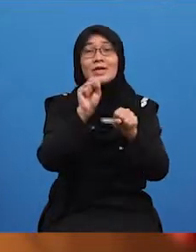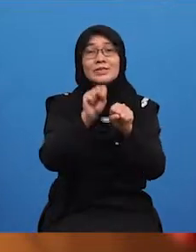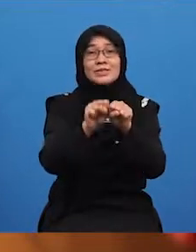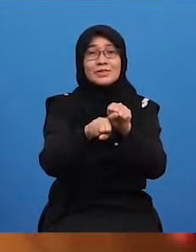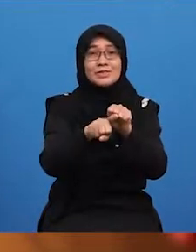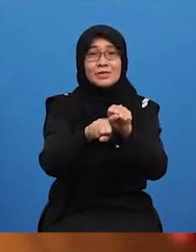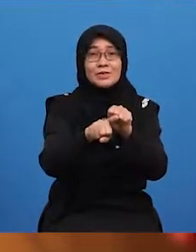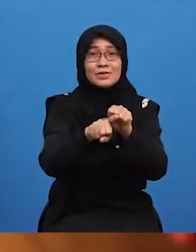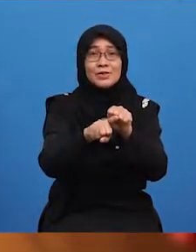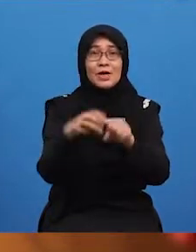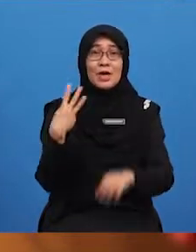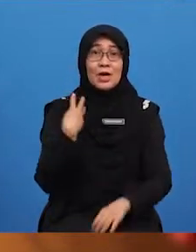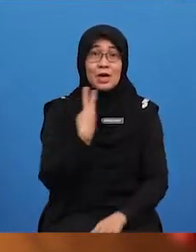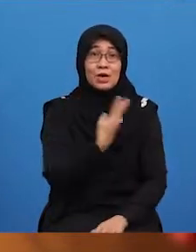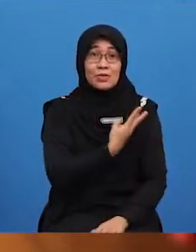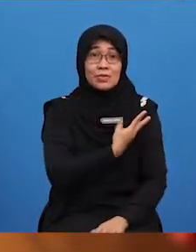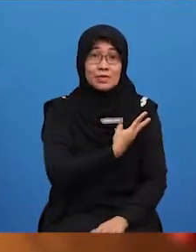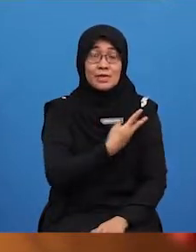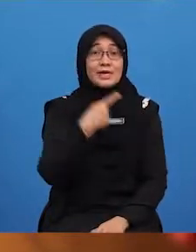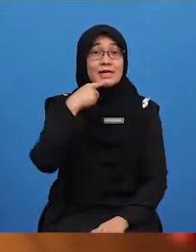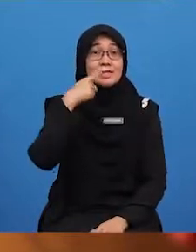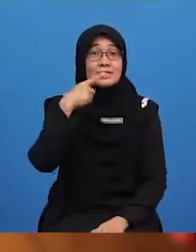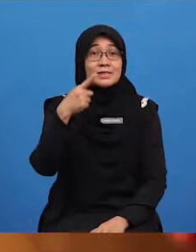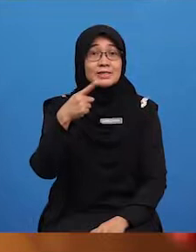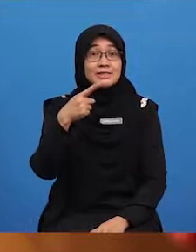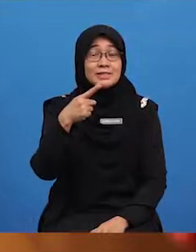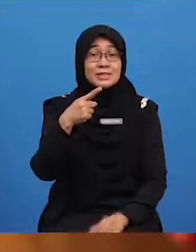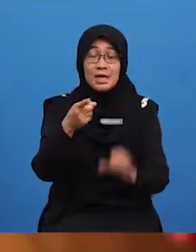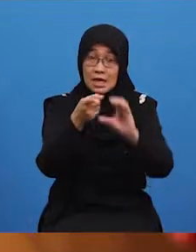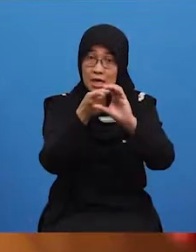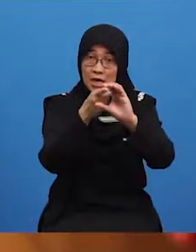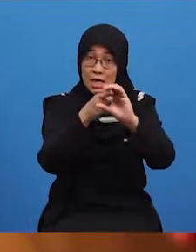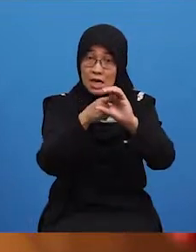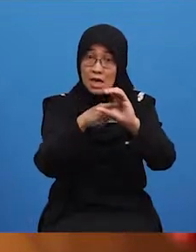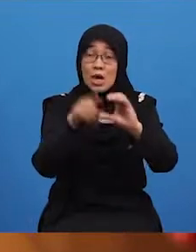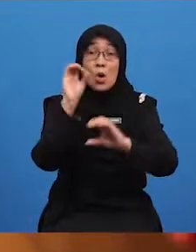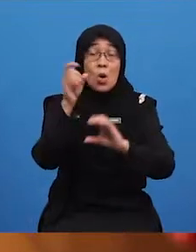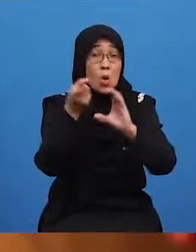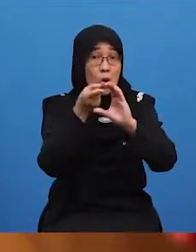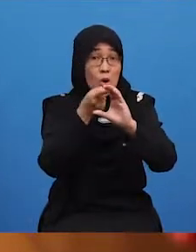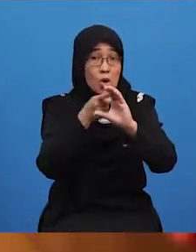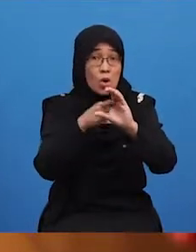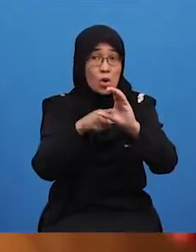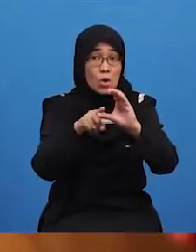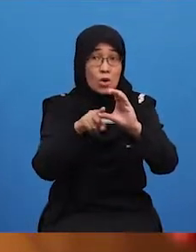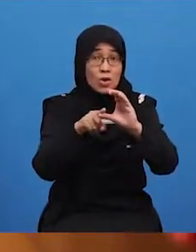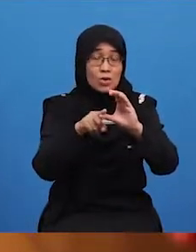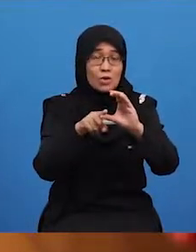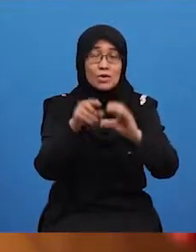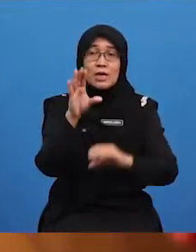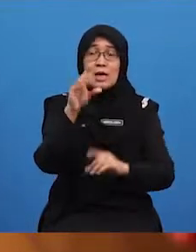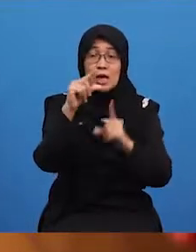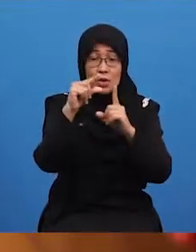So, the form we say it and followed by the hour and then the word